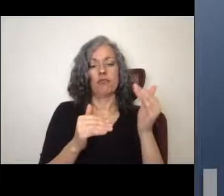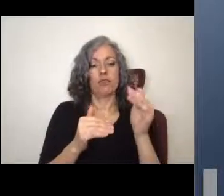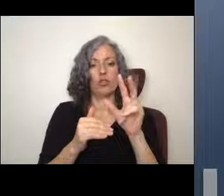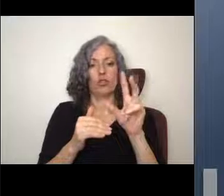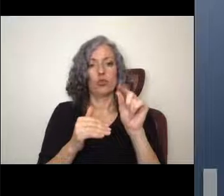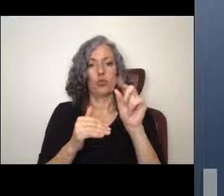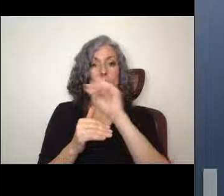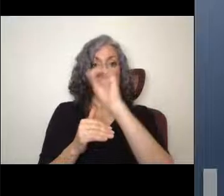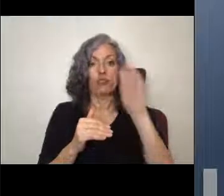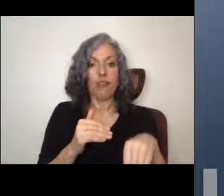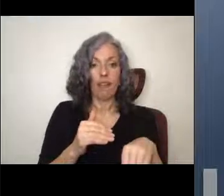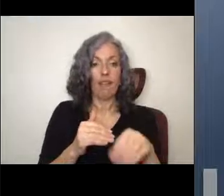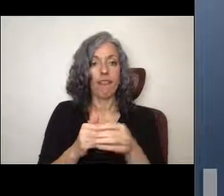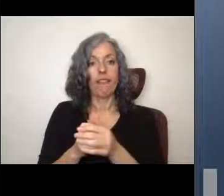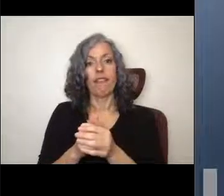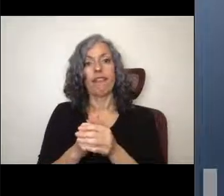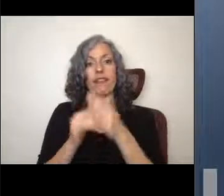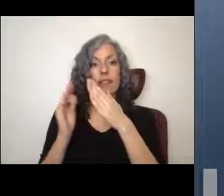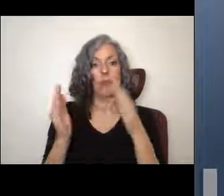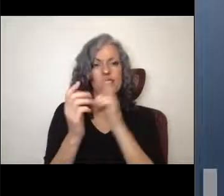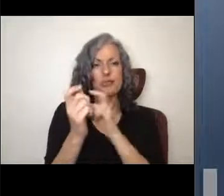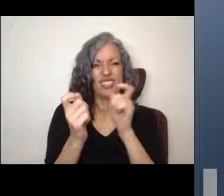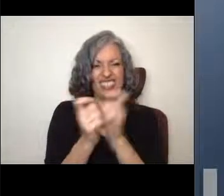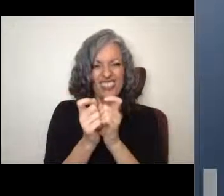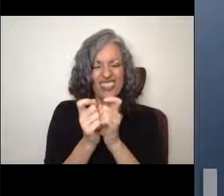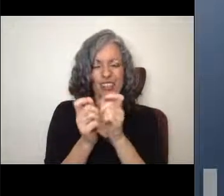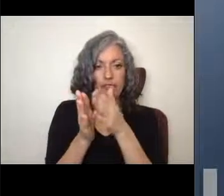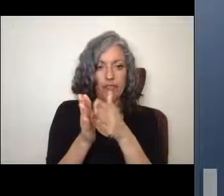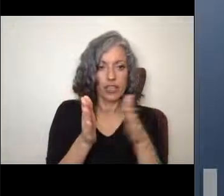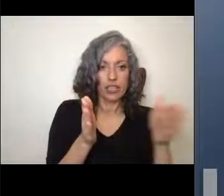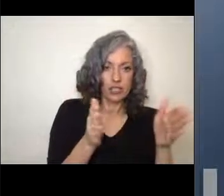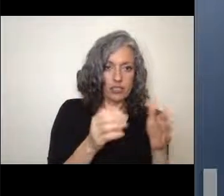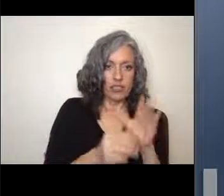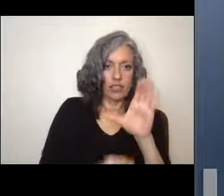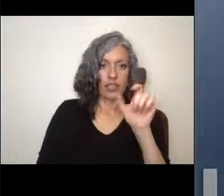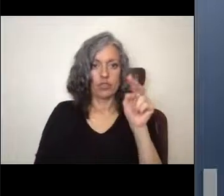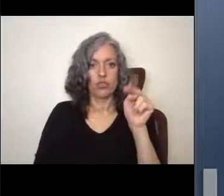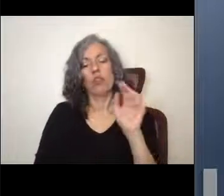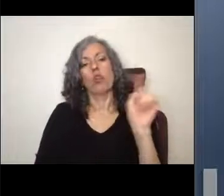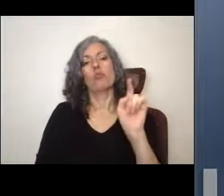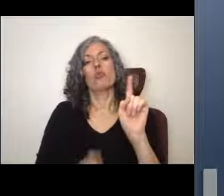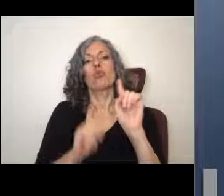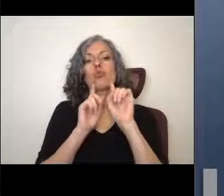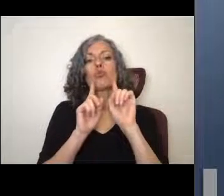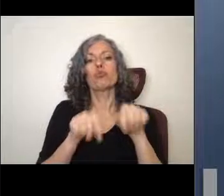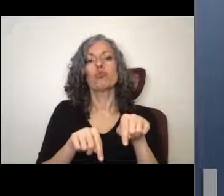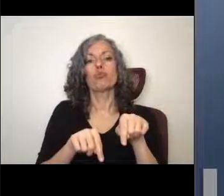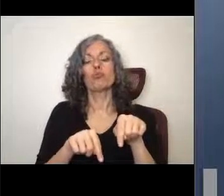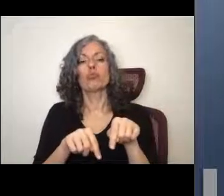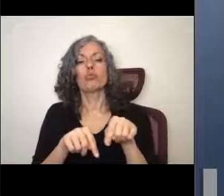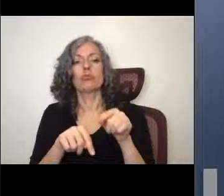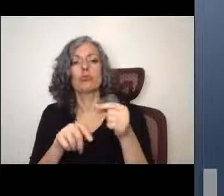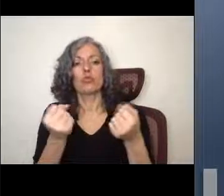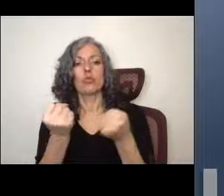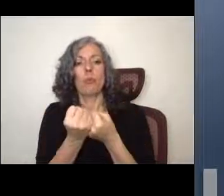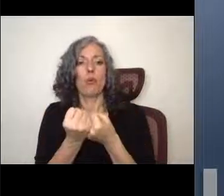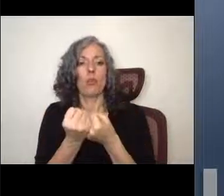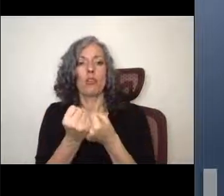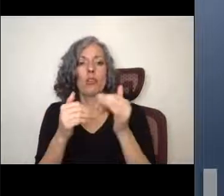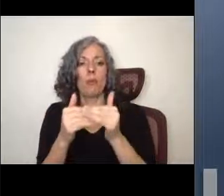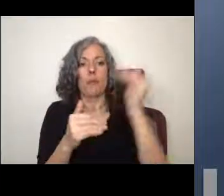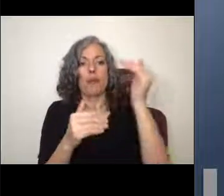20% for the plan specification and estimates phase. Caltrans is also requesting an allocation for right-of-way support that exceeds the